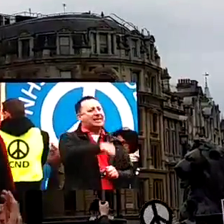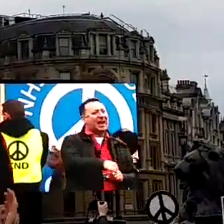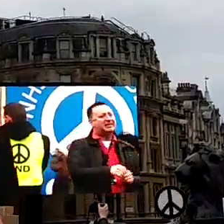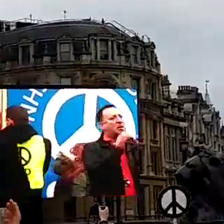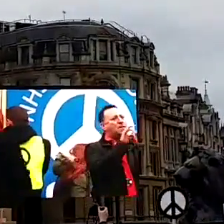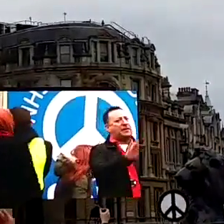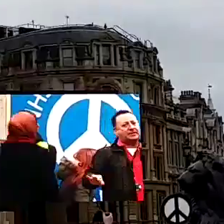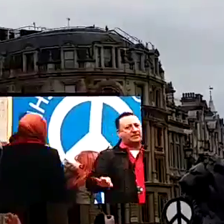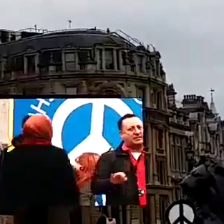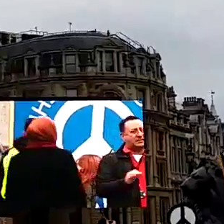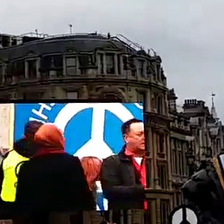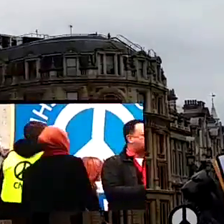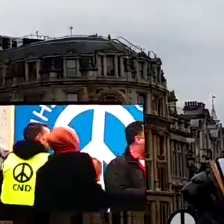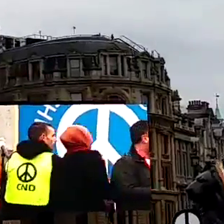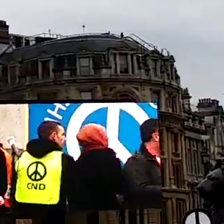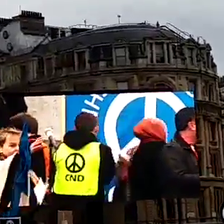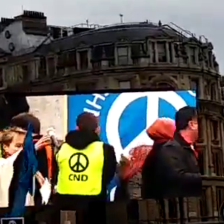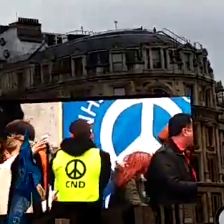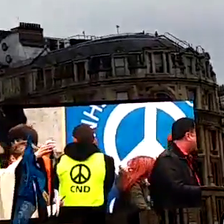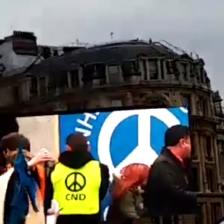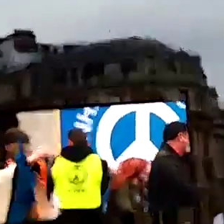much.